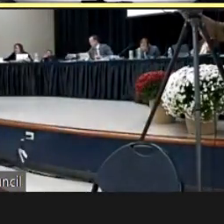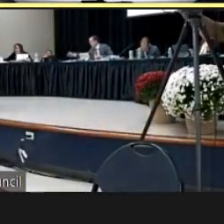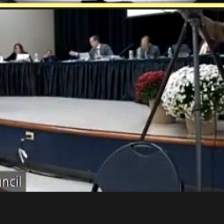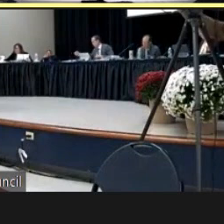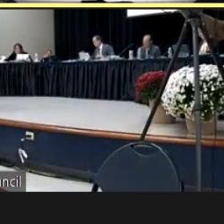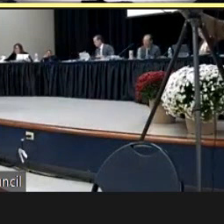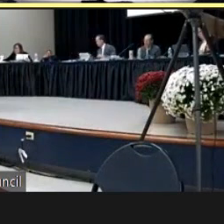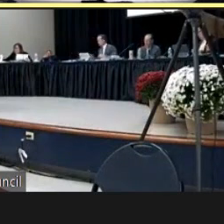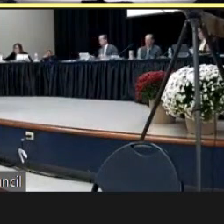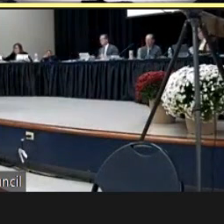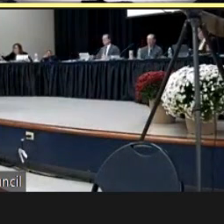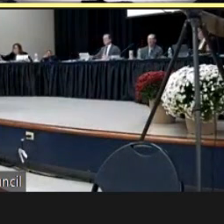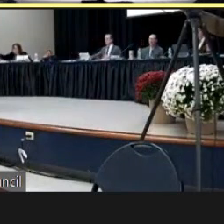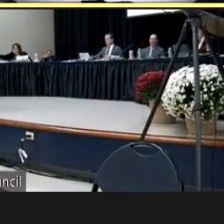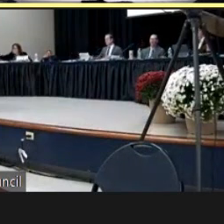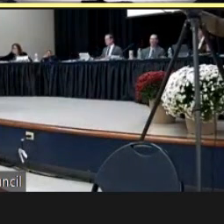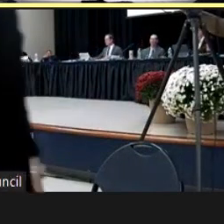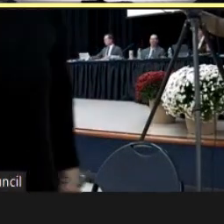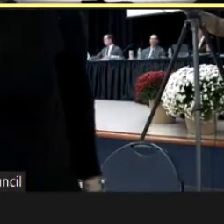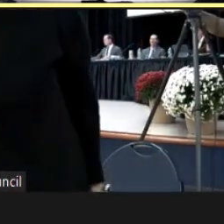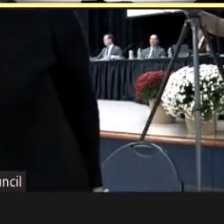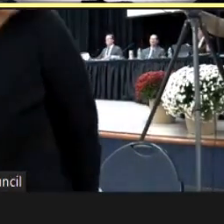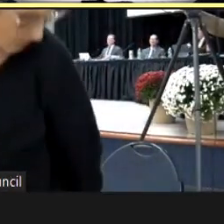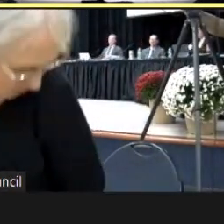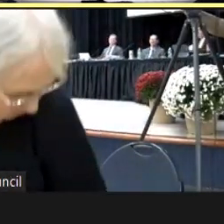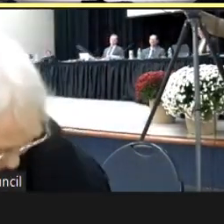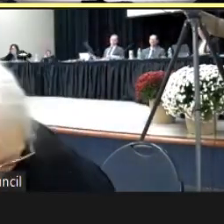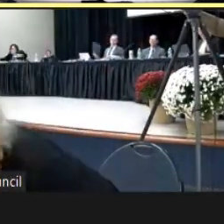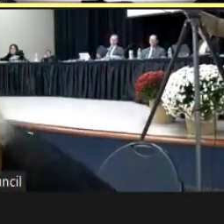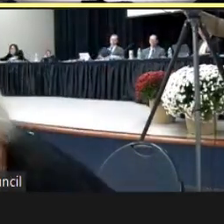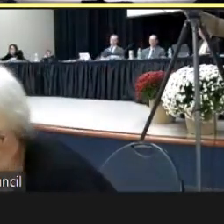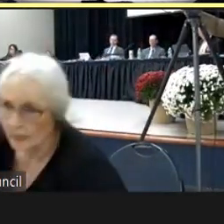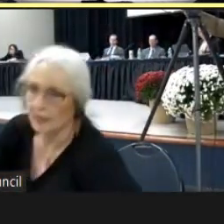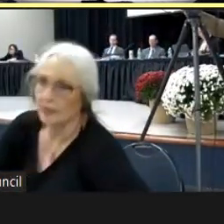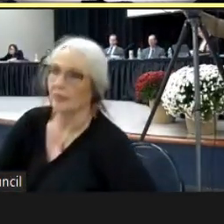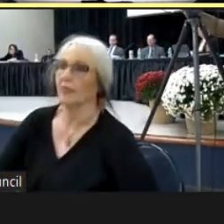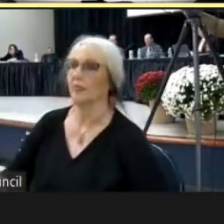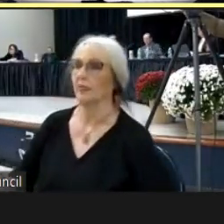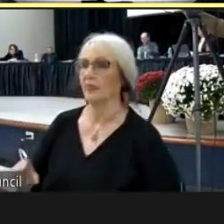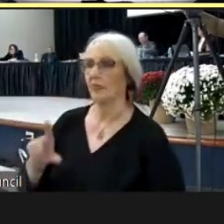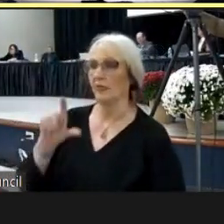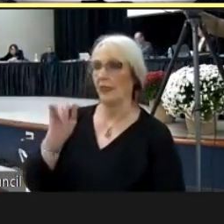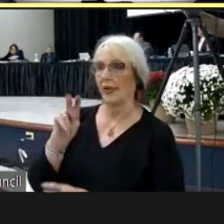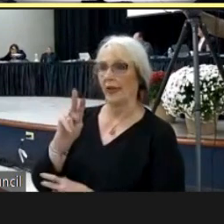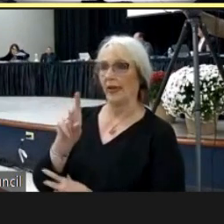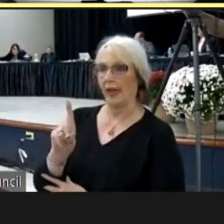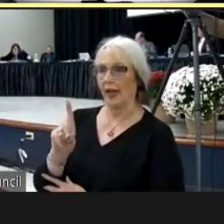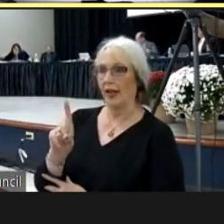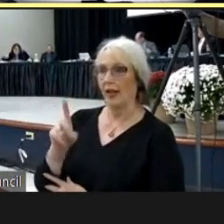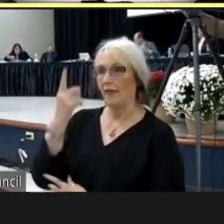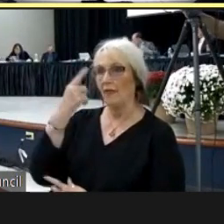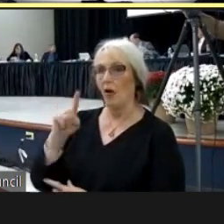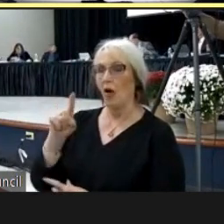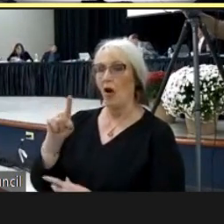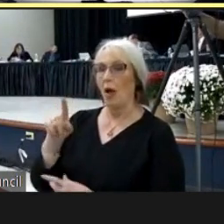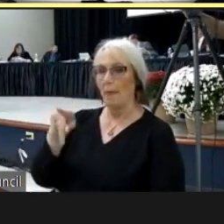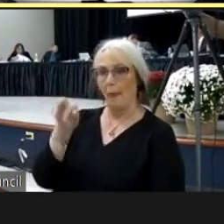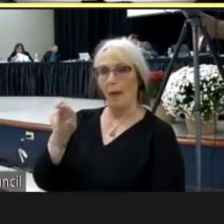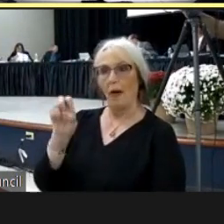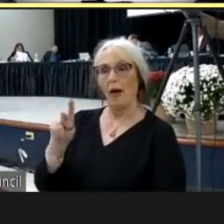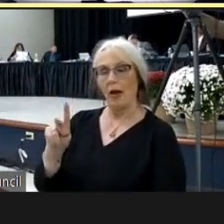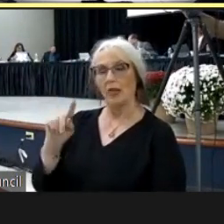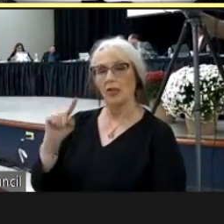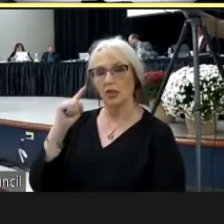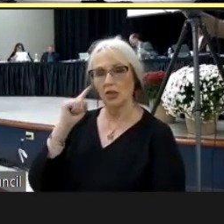next work session is a discussion and update on land acquisition for a park in China Spring.